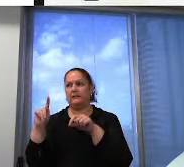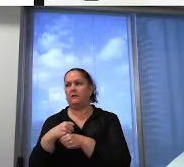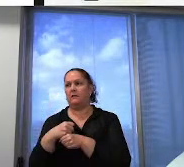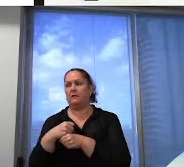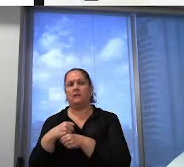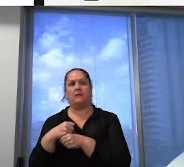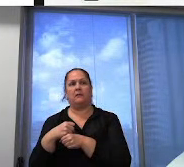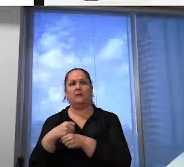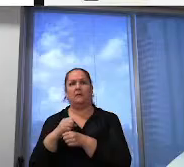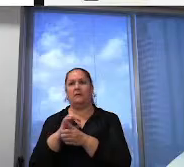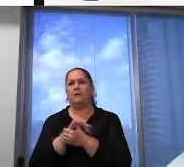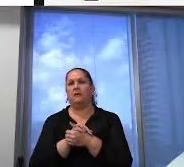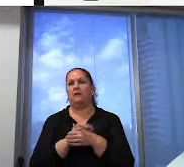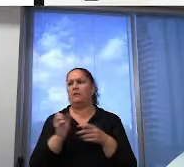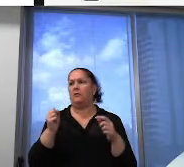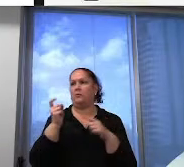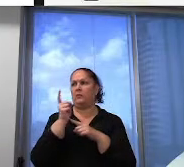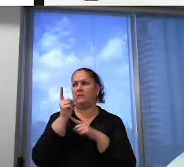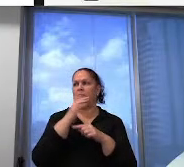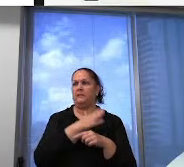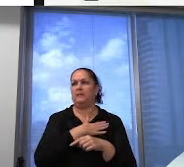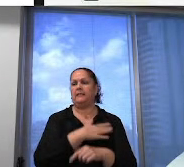Oh.